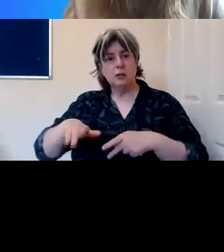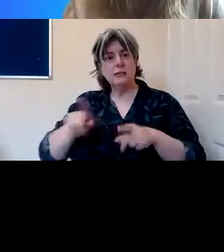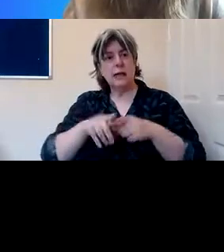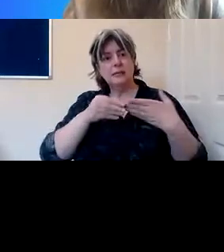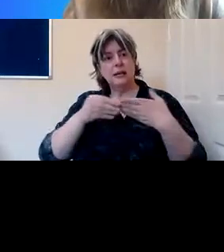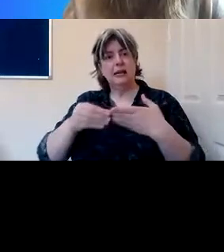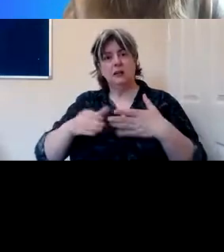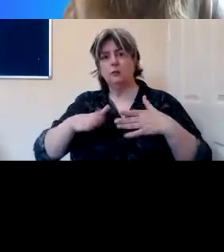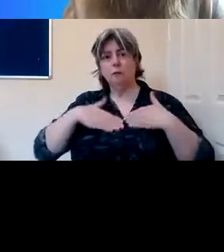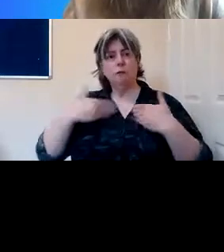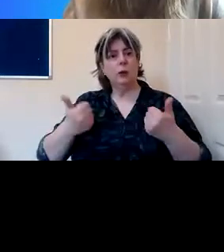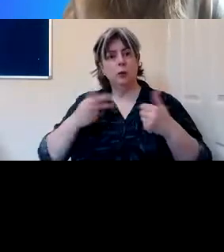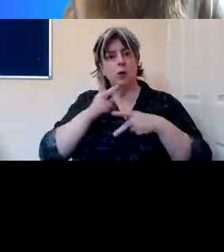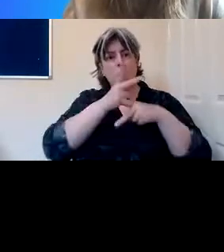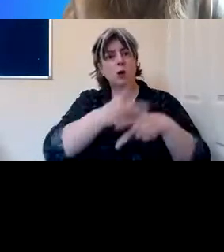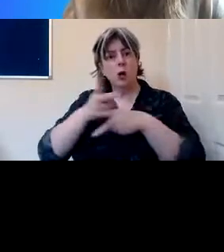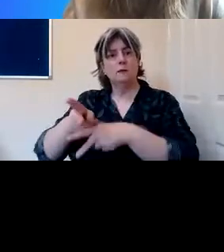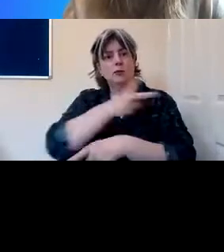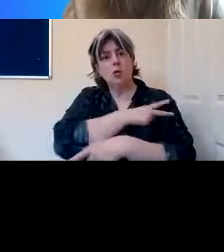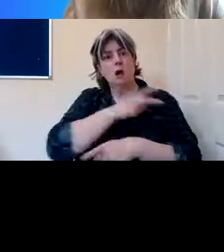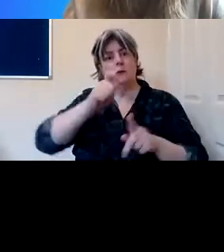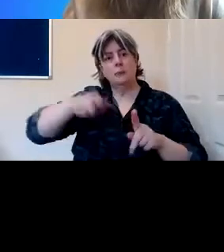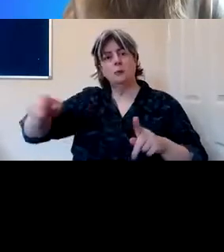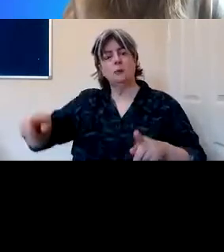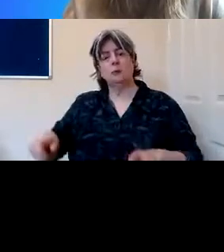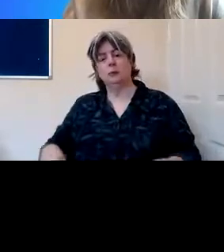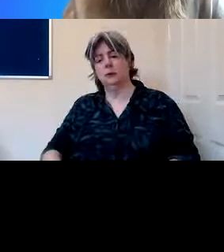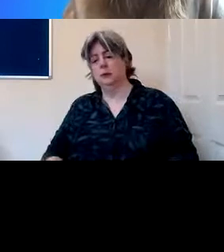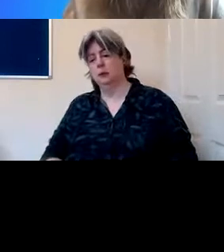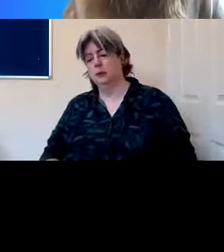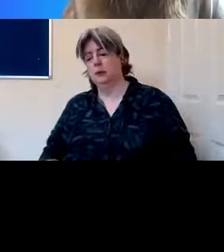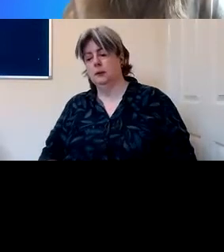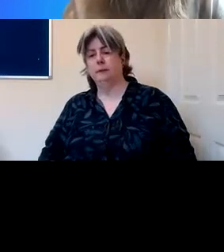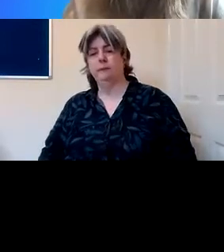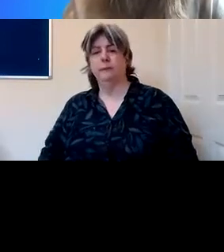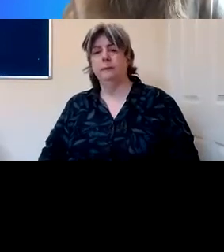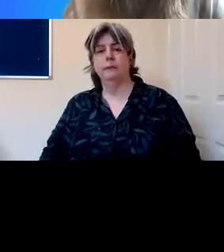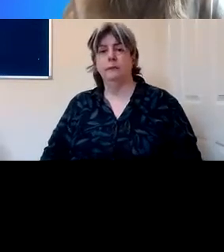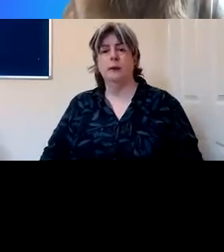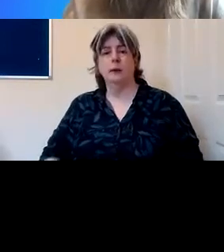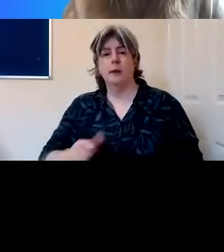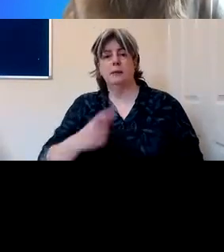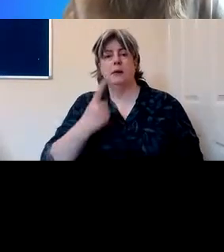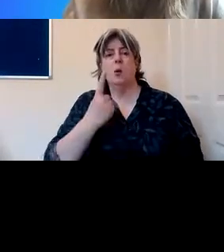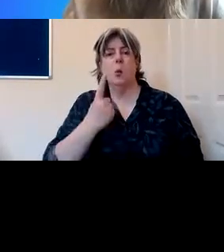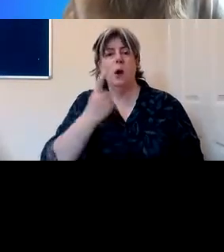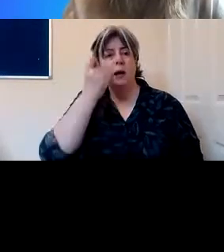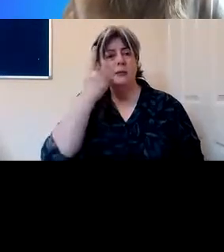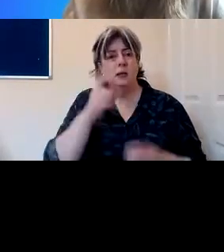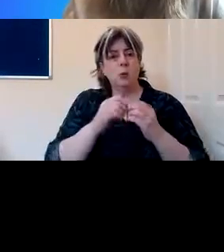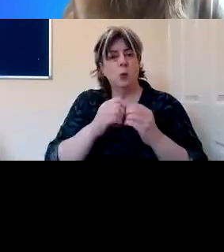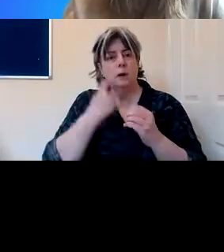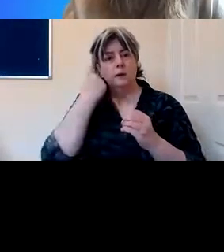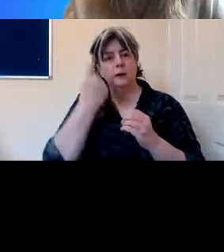after your staff, your pupils. I mean, one of the ideas that I would think might be worth consideration is, of course, that throughout the social